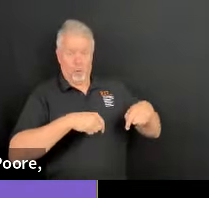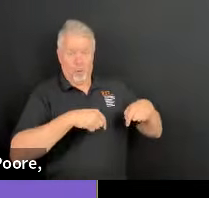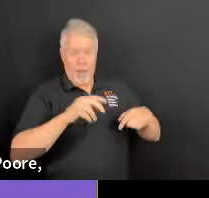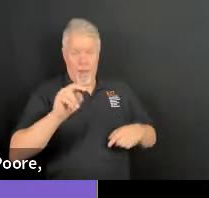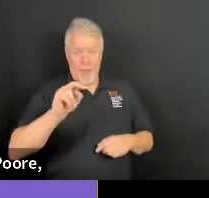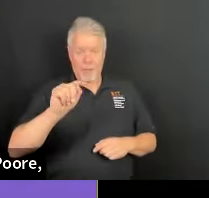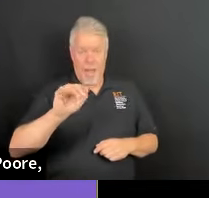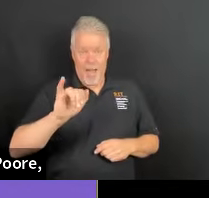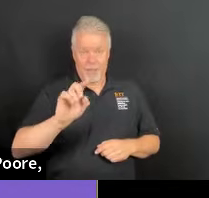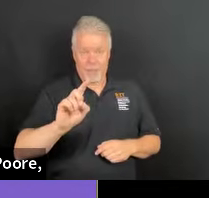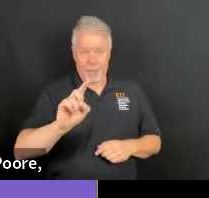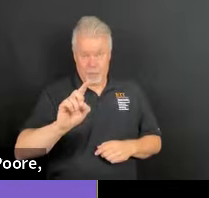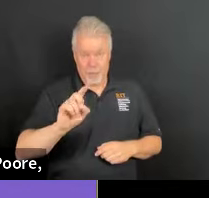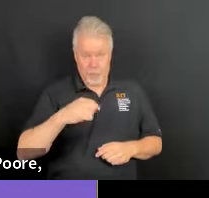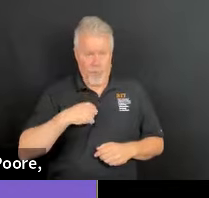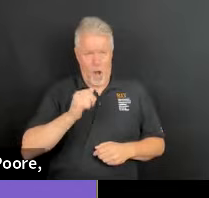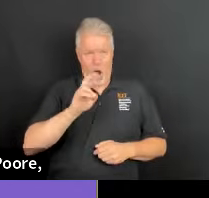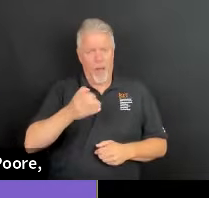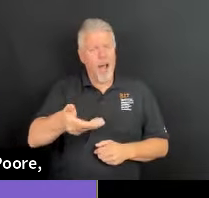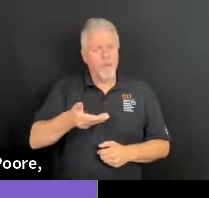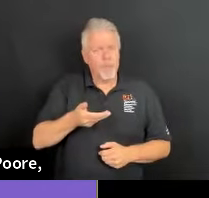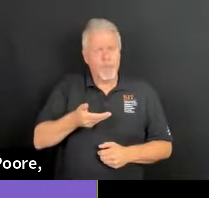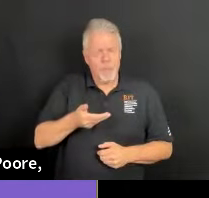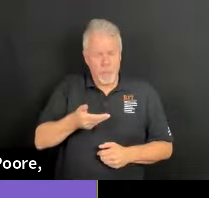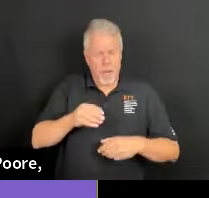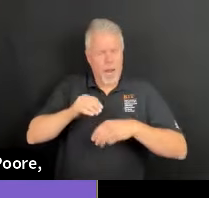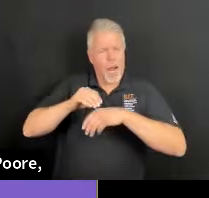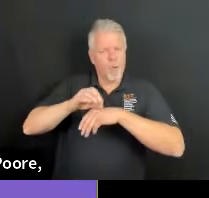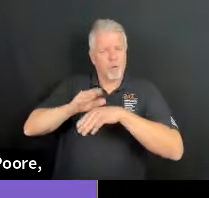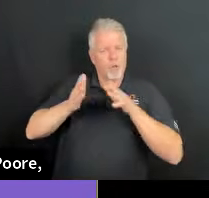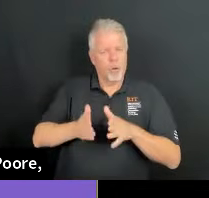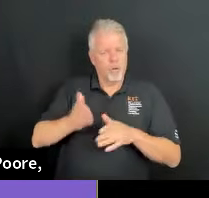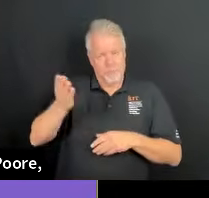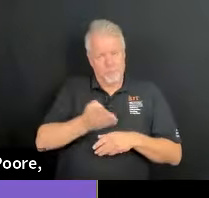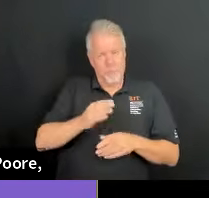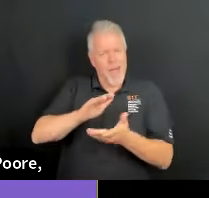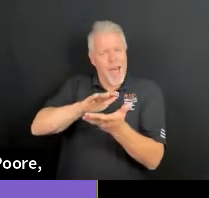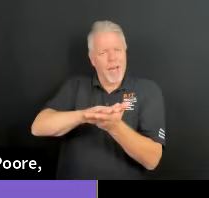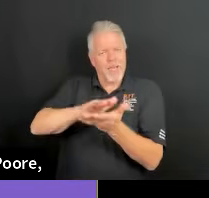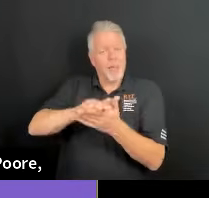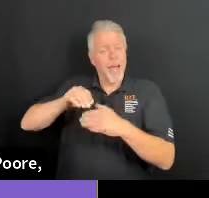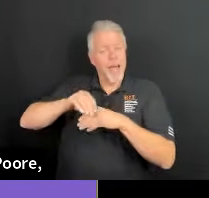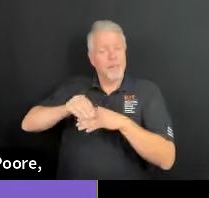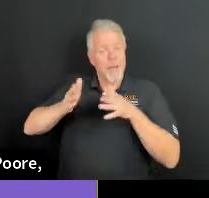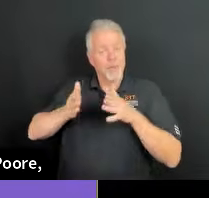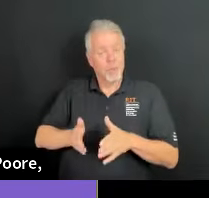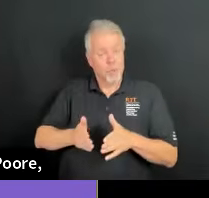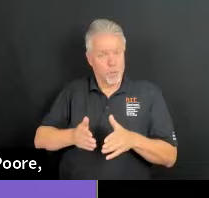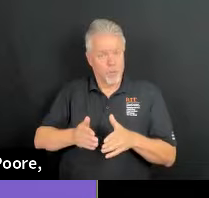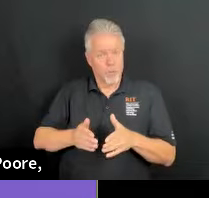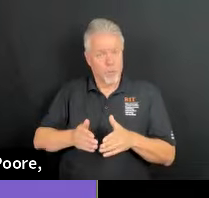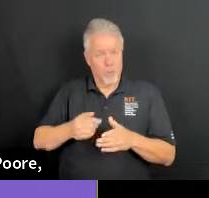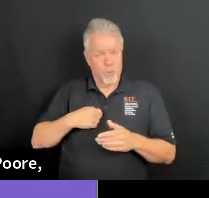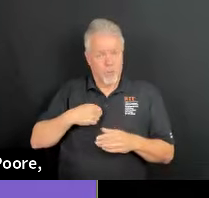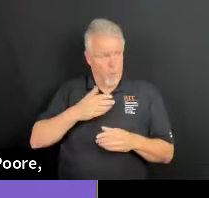For example, here at NTID, National Technical Institute for the Deaf, we hire counselors